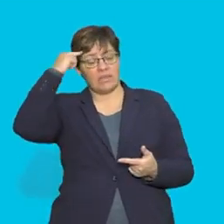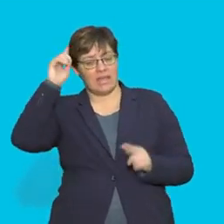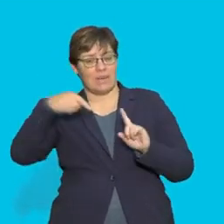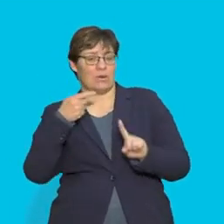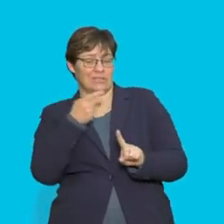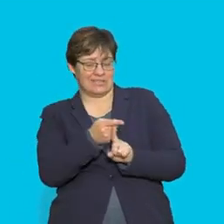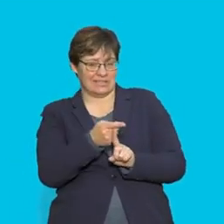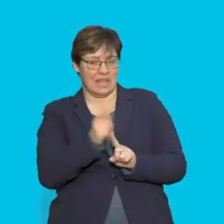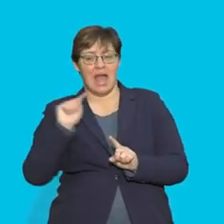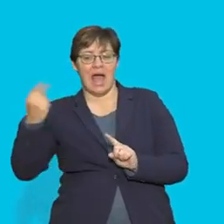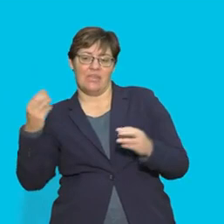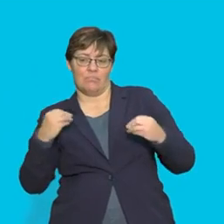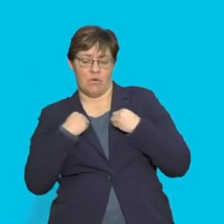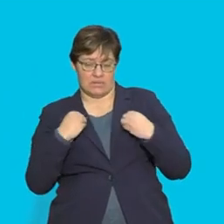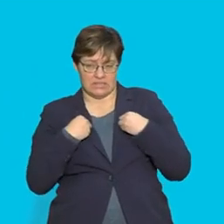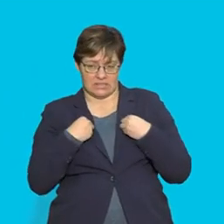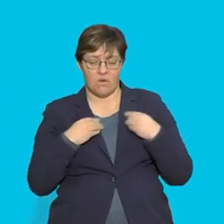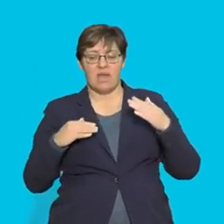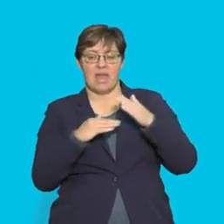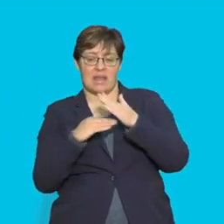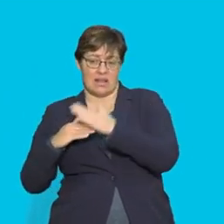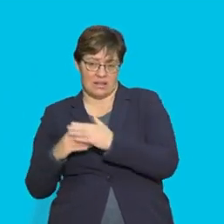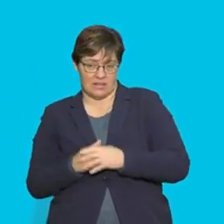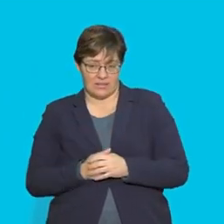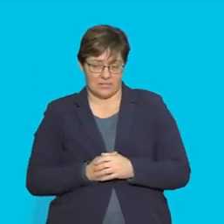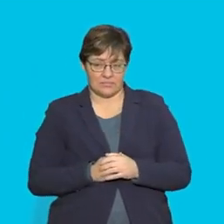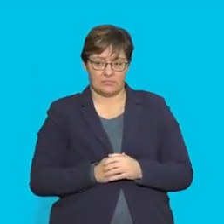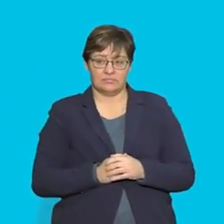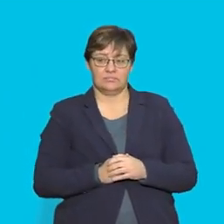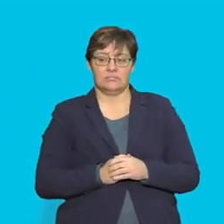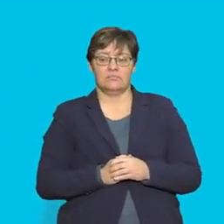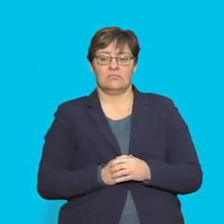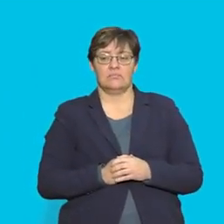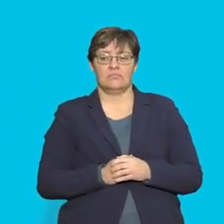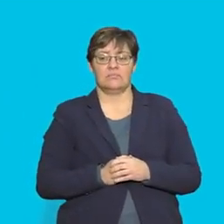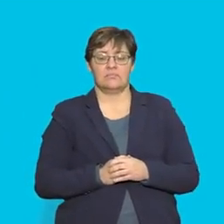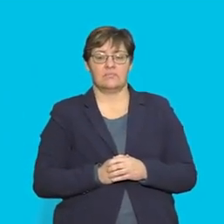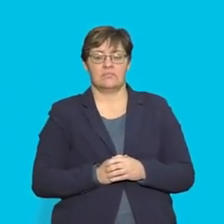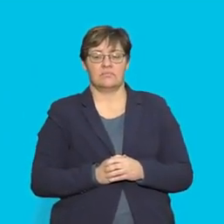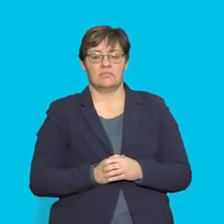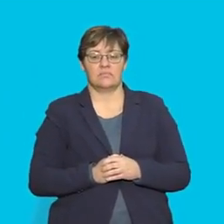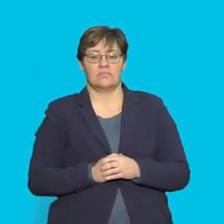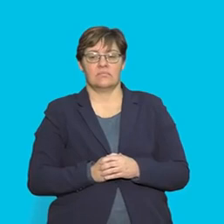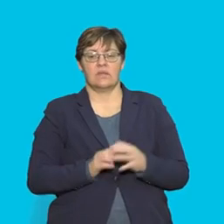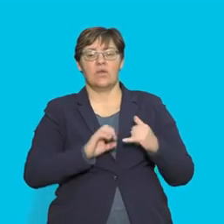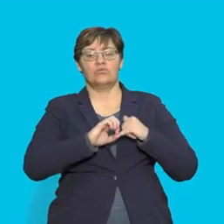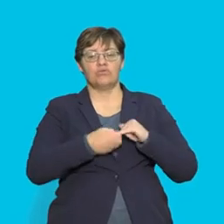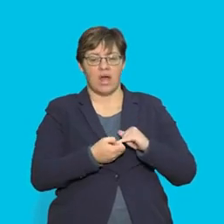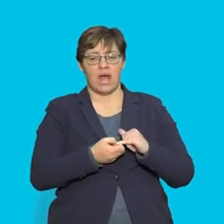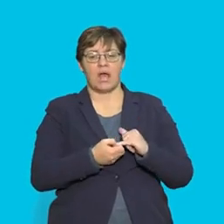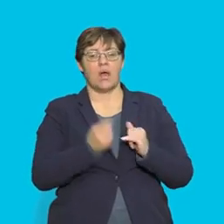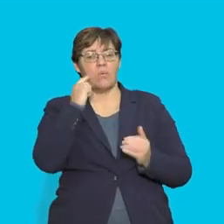the other properties of angles in this shape. So let's try and prove